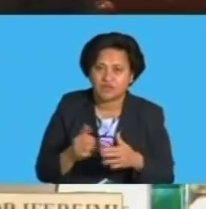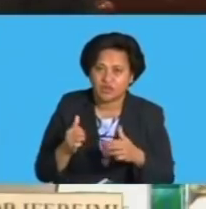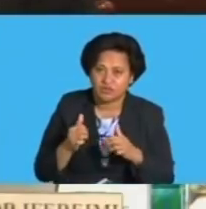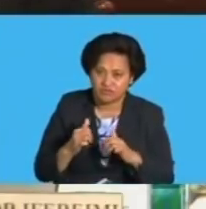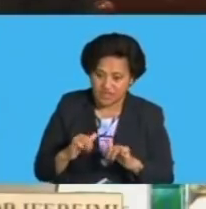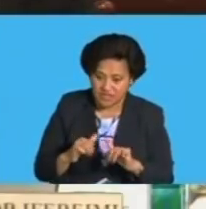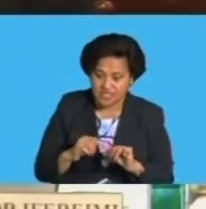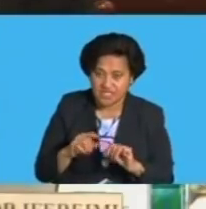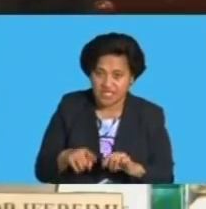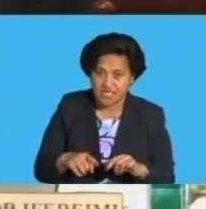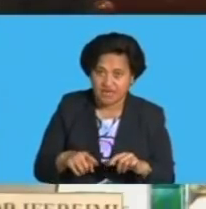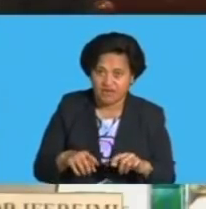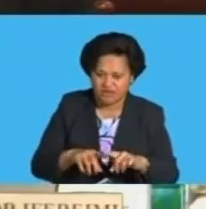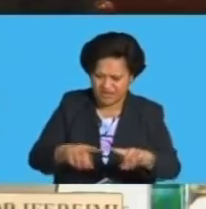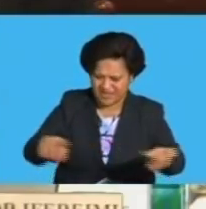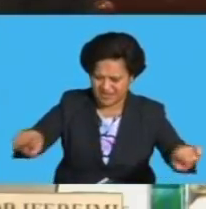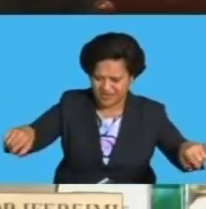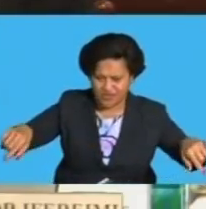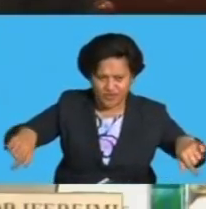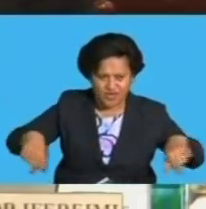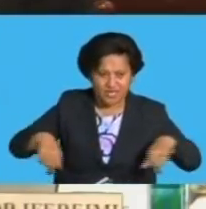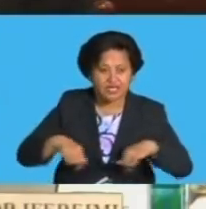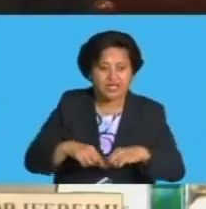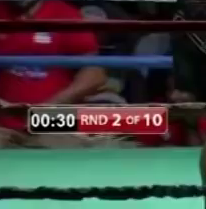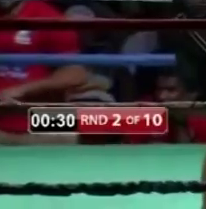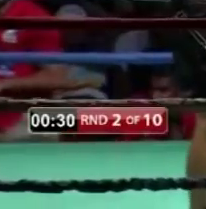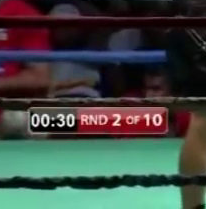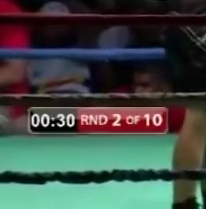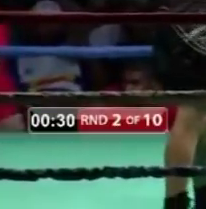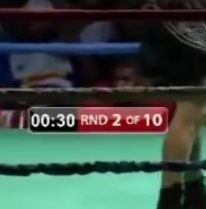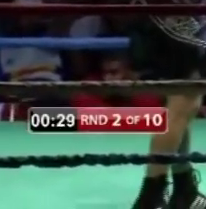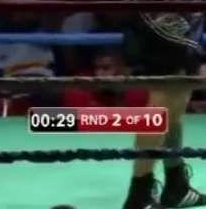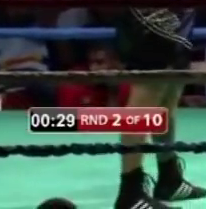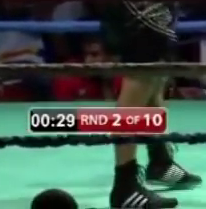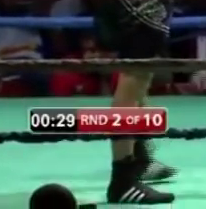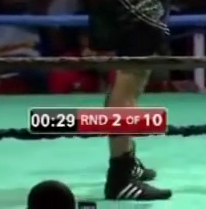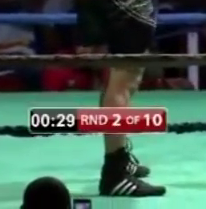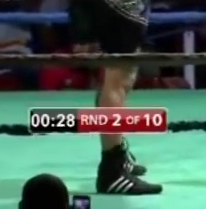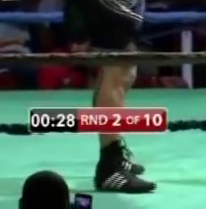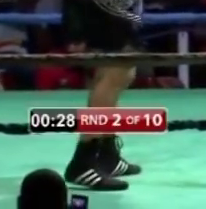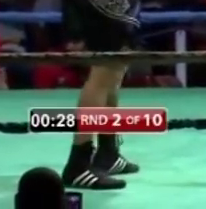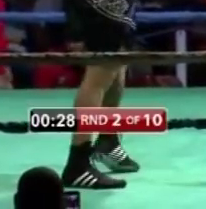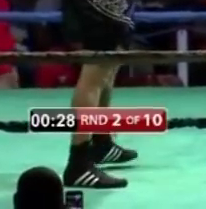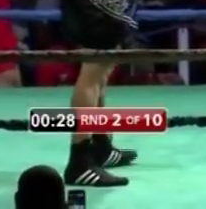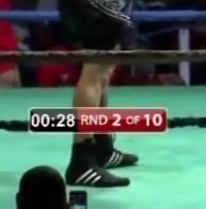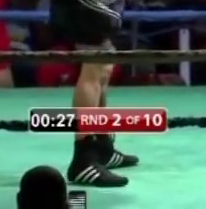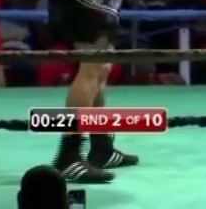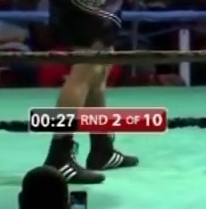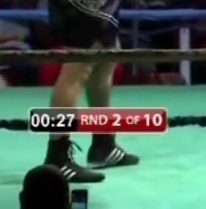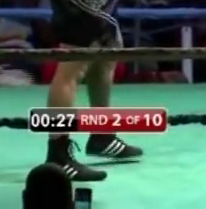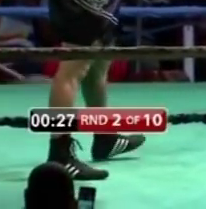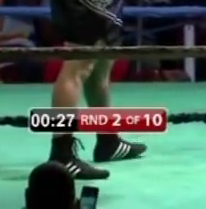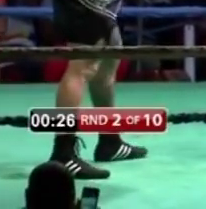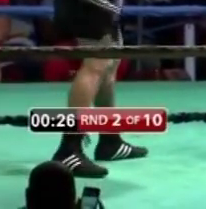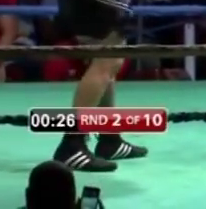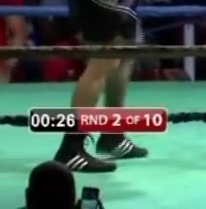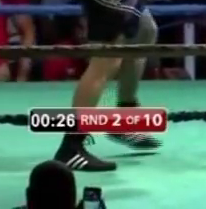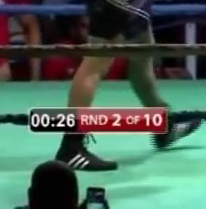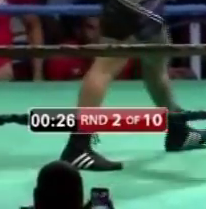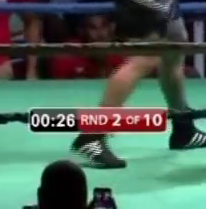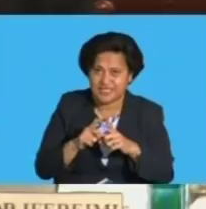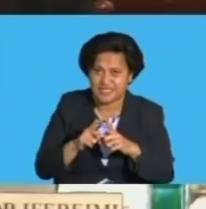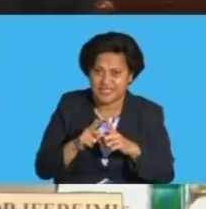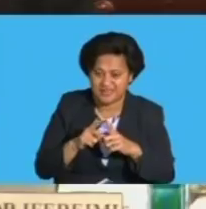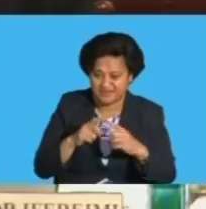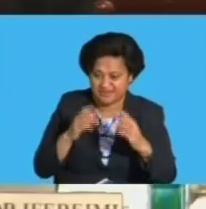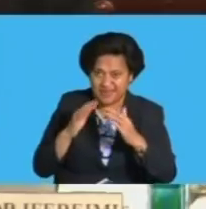that government has given us the old depot, the PWD depot, where the renovation works has started,